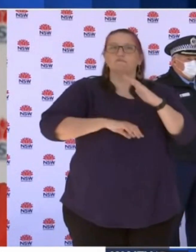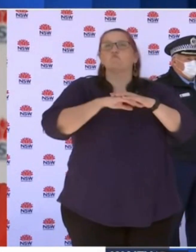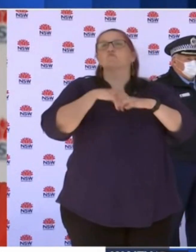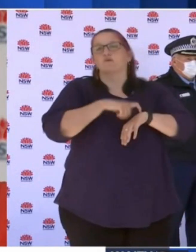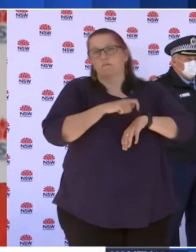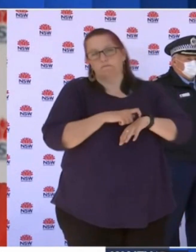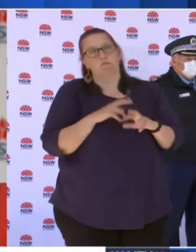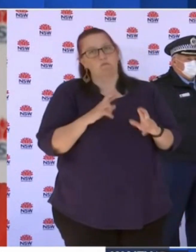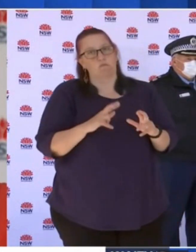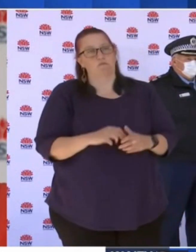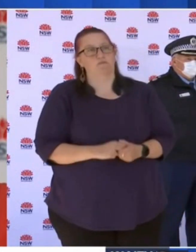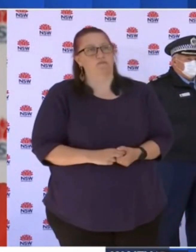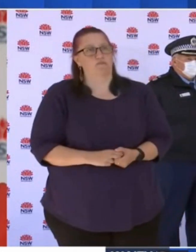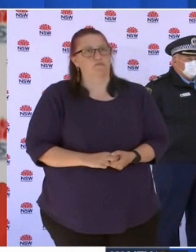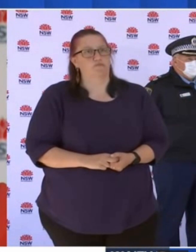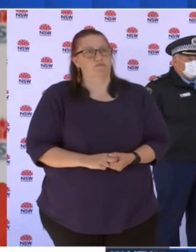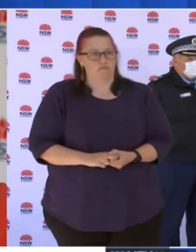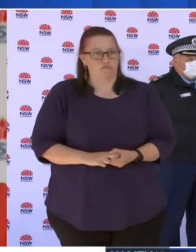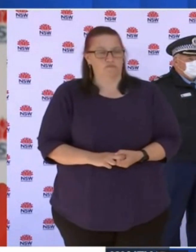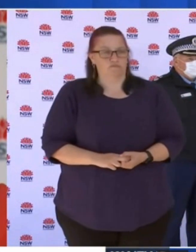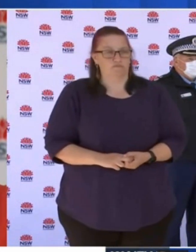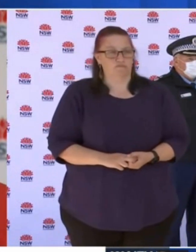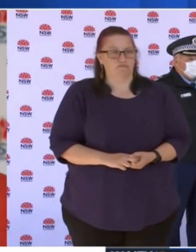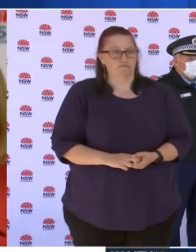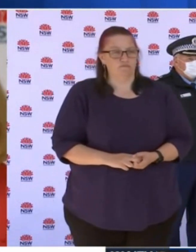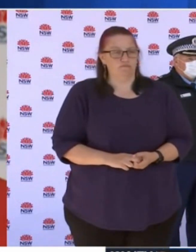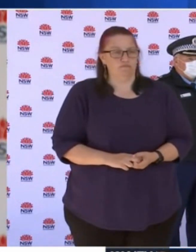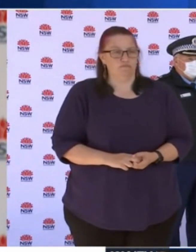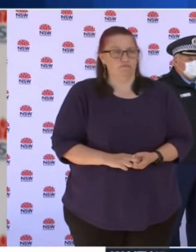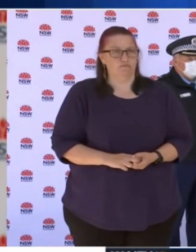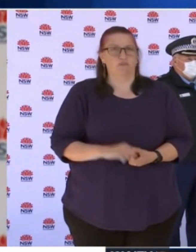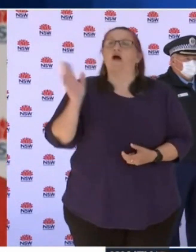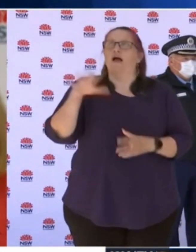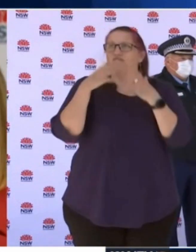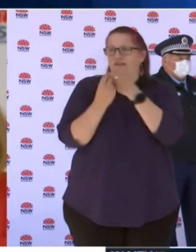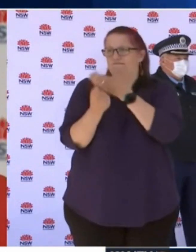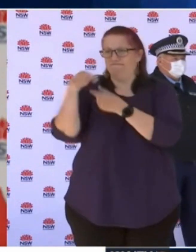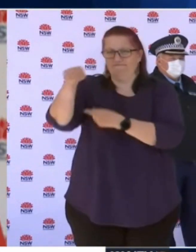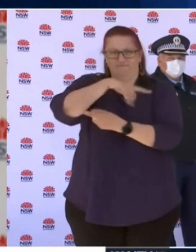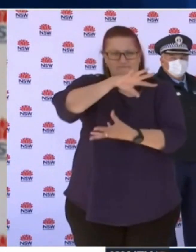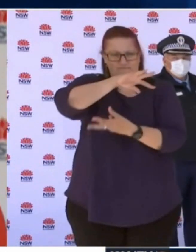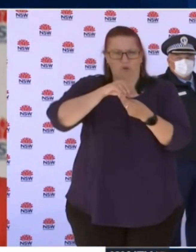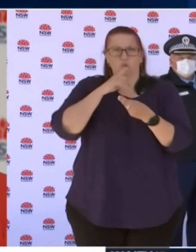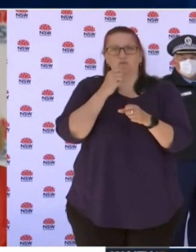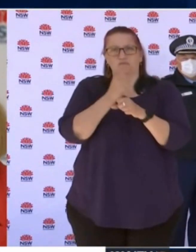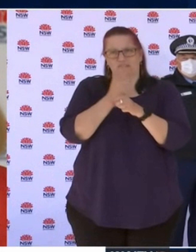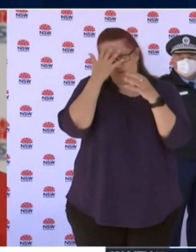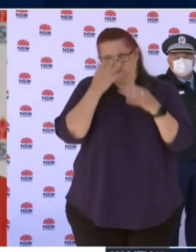those cases. All of these factors will influence our decision-making. Dr. Chant. It's been roughly